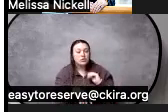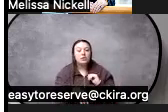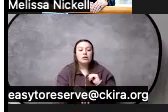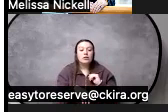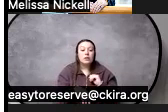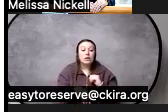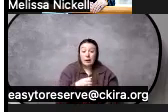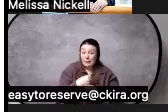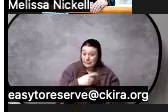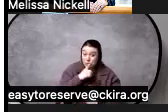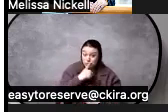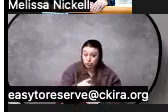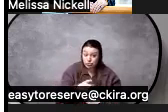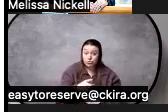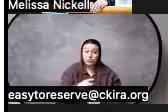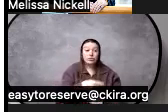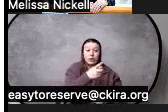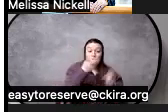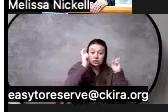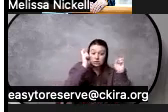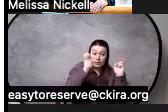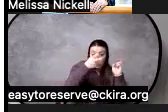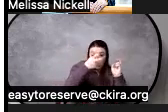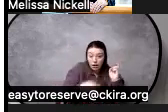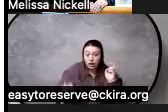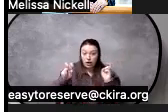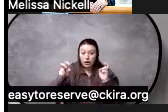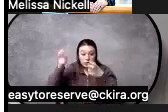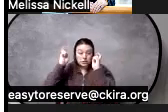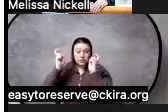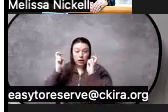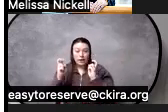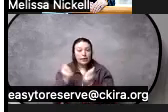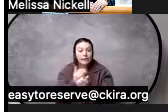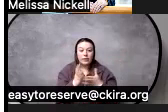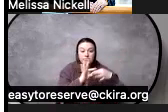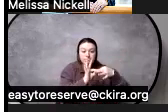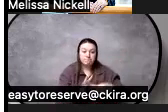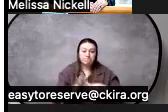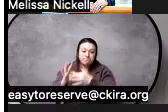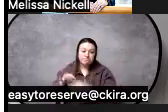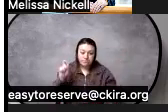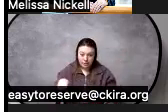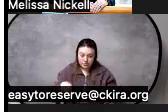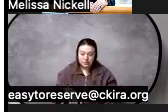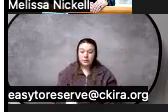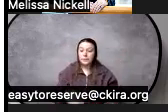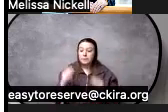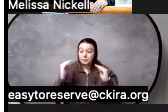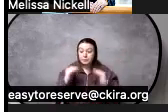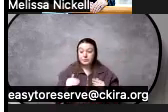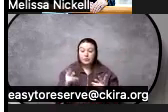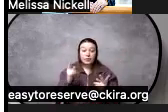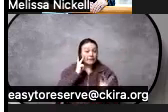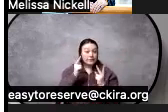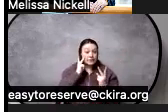transitions between sections because you want to maintain an optimal flow. Now, our visuals are very important because they can enhance